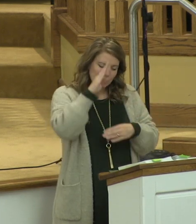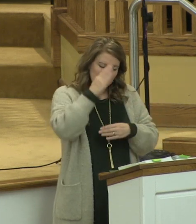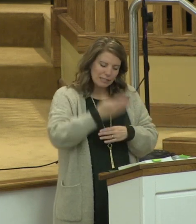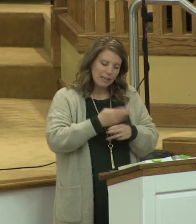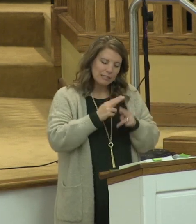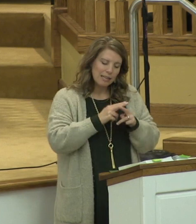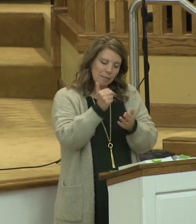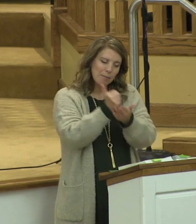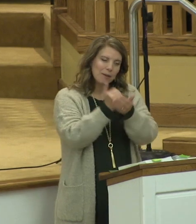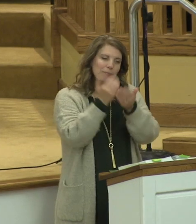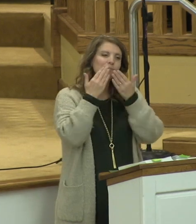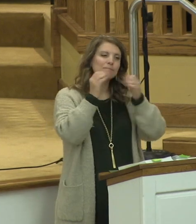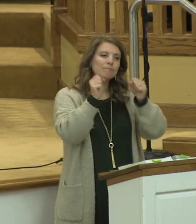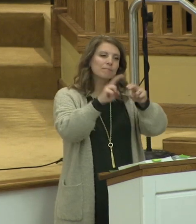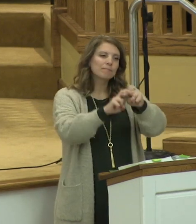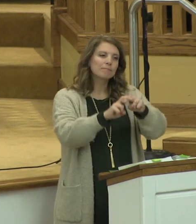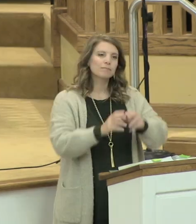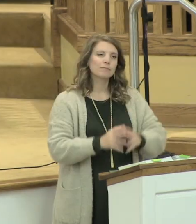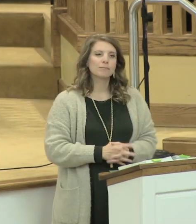name. Amen. Thank you. You may be seated.